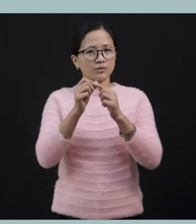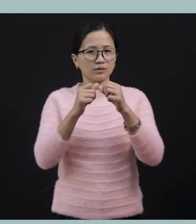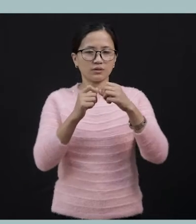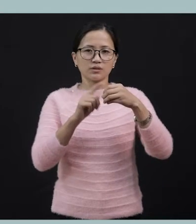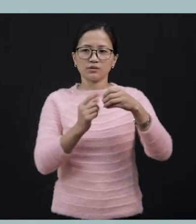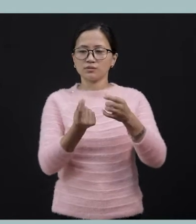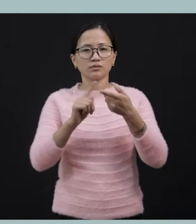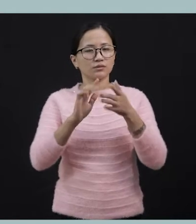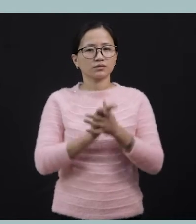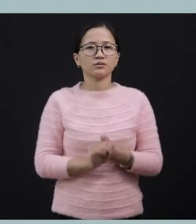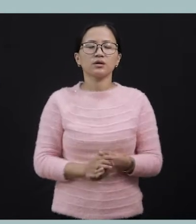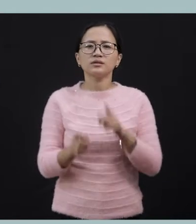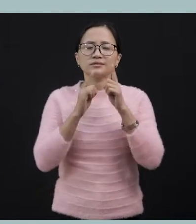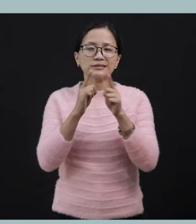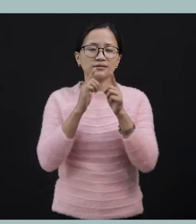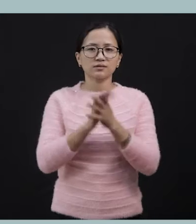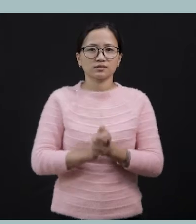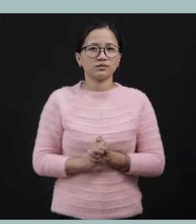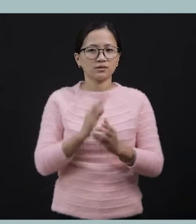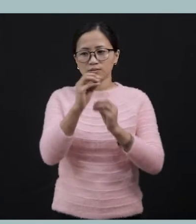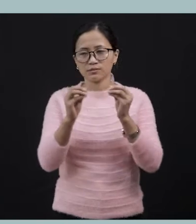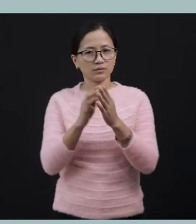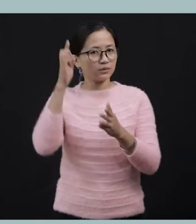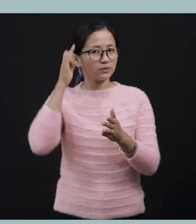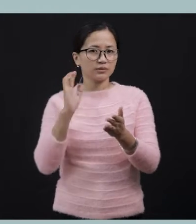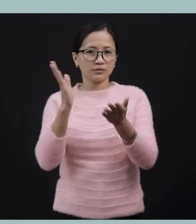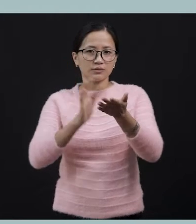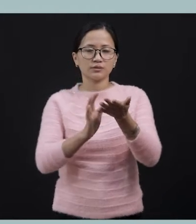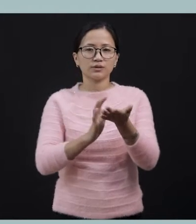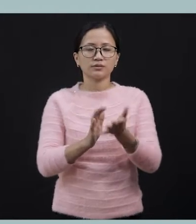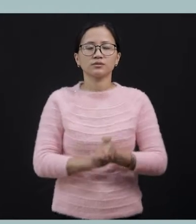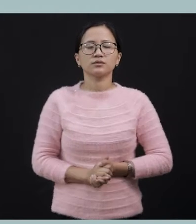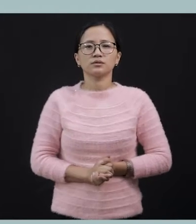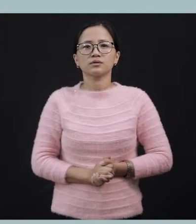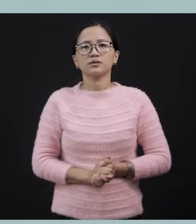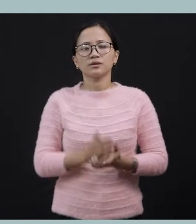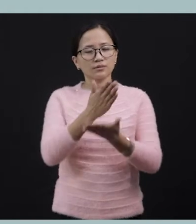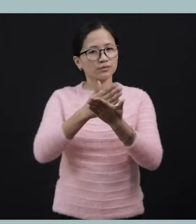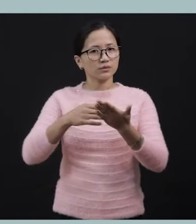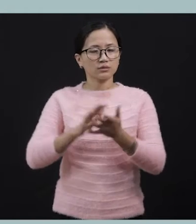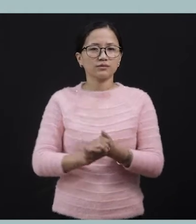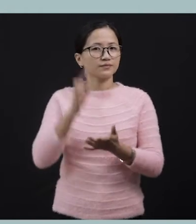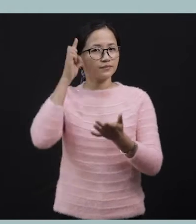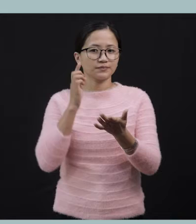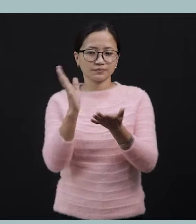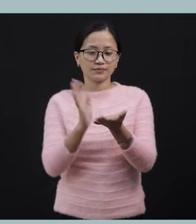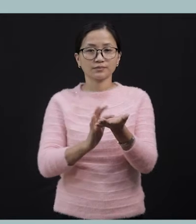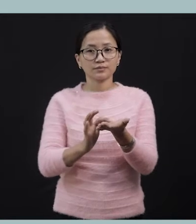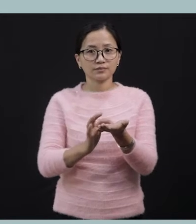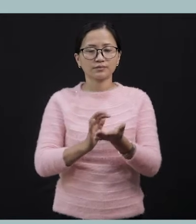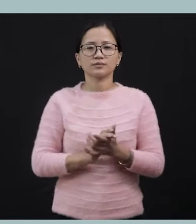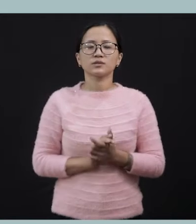also discussed about shadows, and we did discuss about the parts of the shadows. So I'm sure